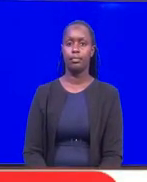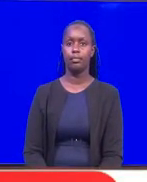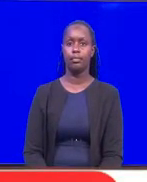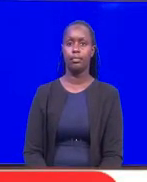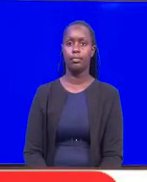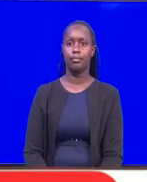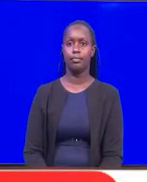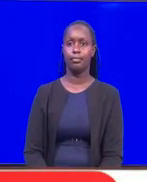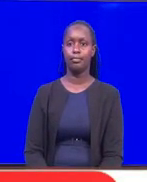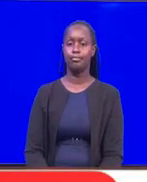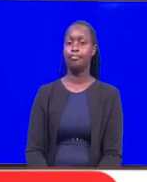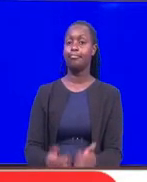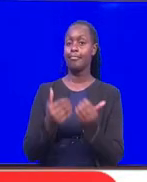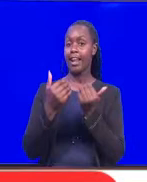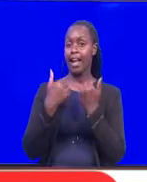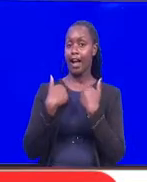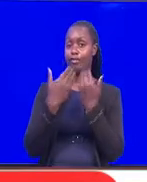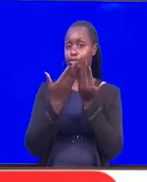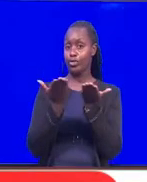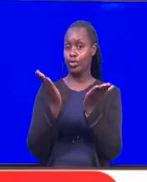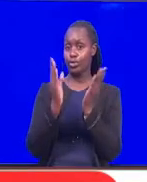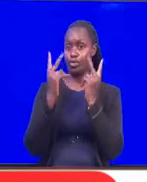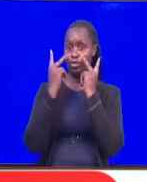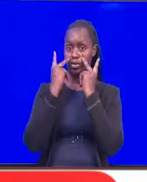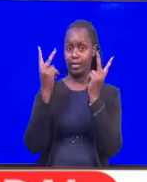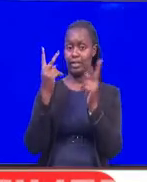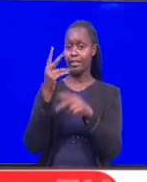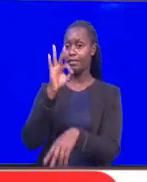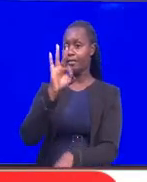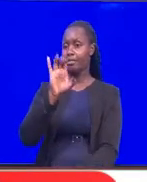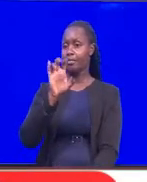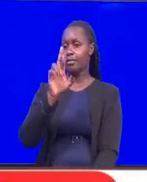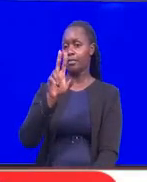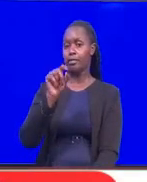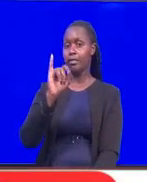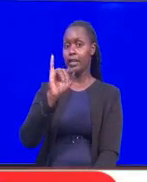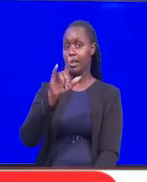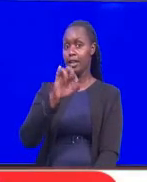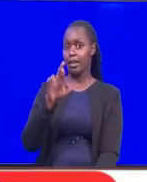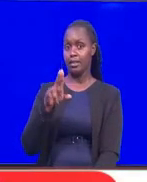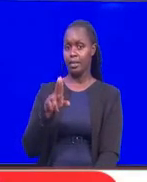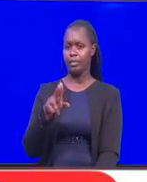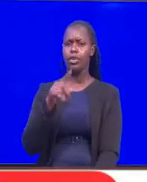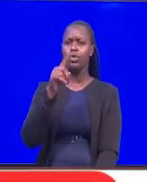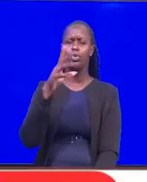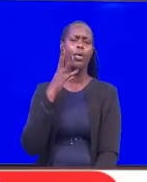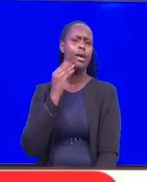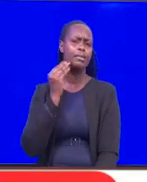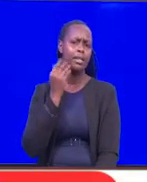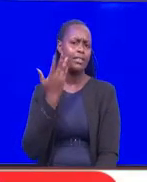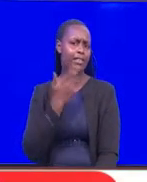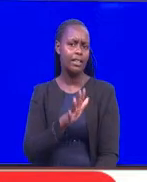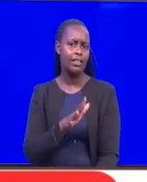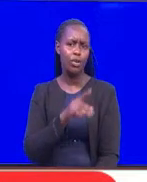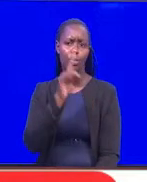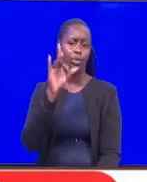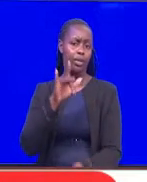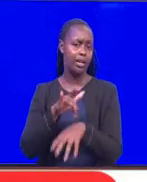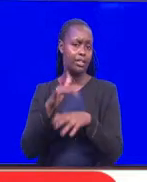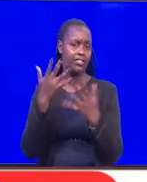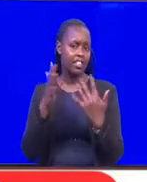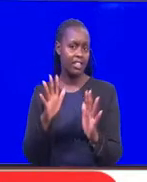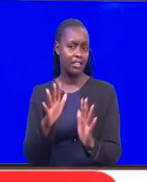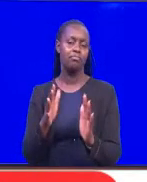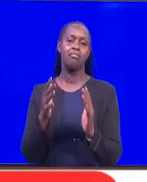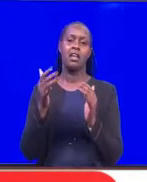Tell me something. Have you seen this fertilizer? Have you experienced it? Have you handled it? Let us know what you think about it.